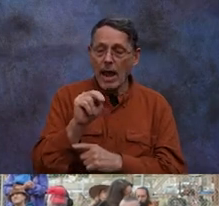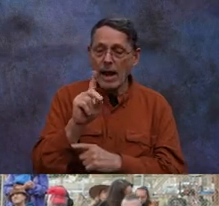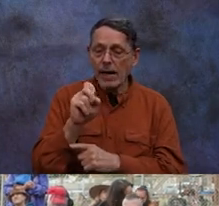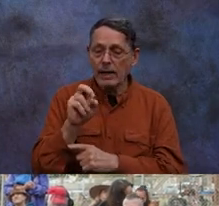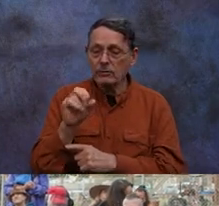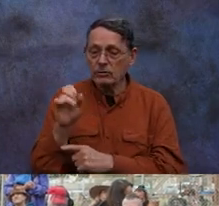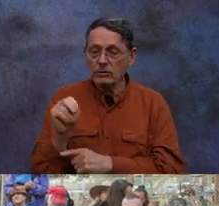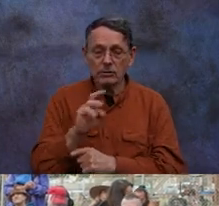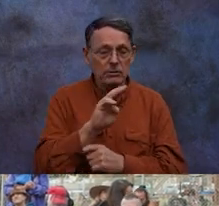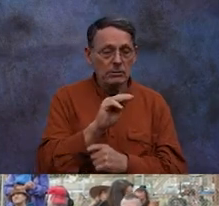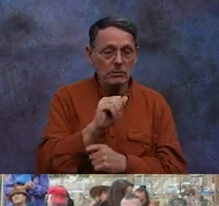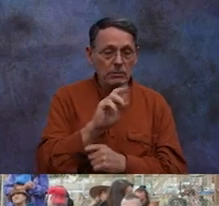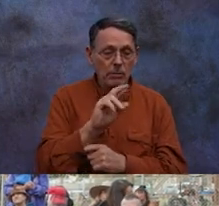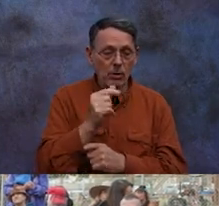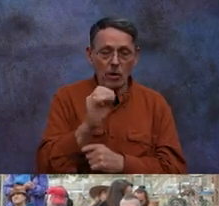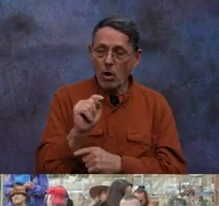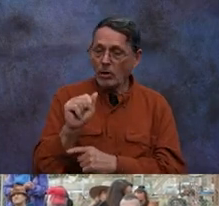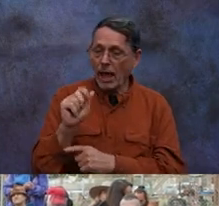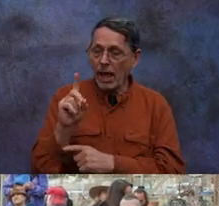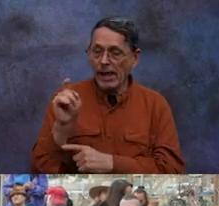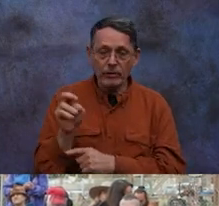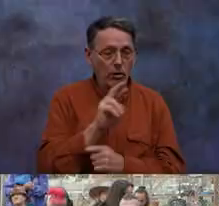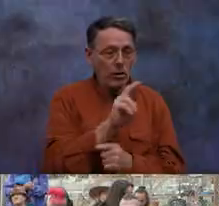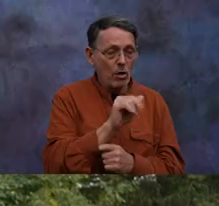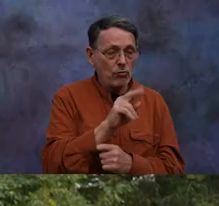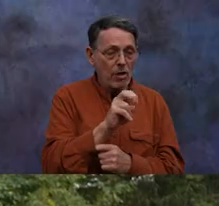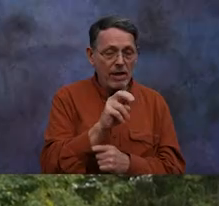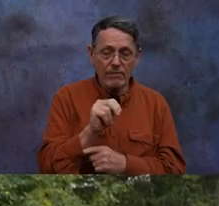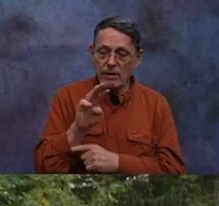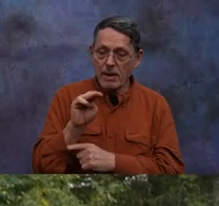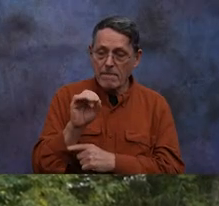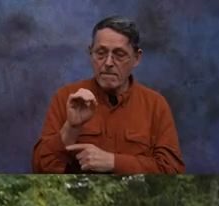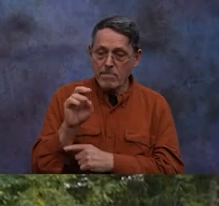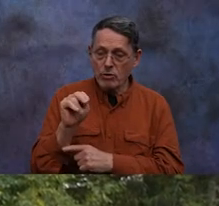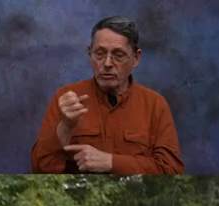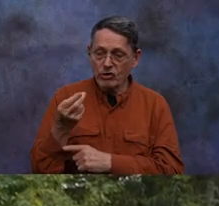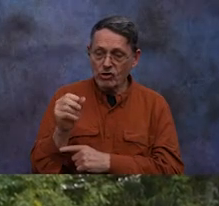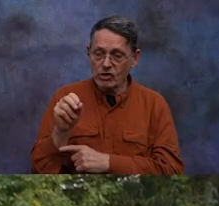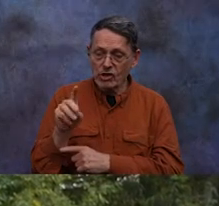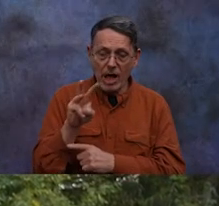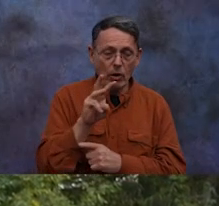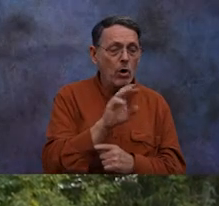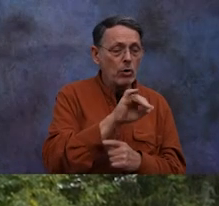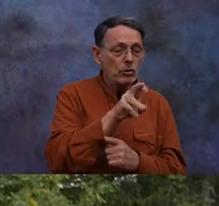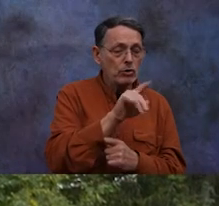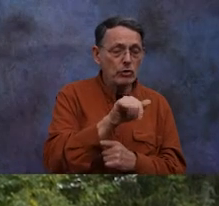Cora Anderson, Margot Adler, Raven